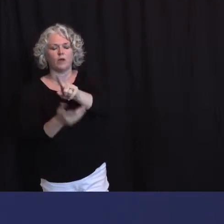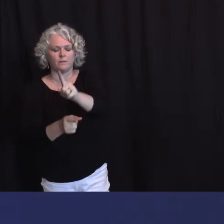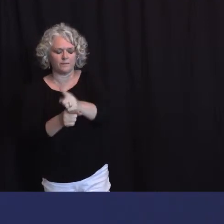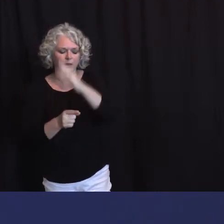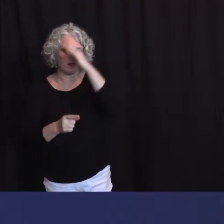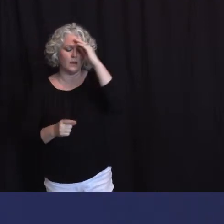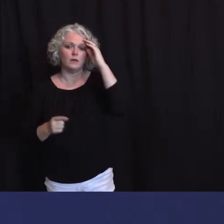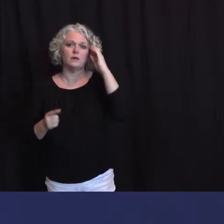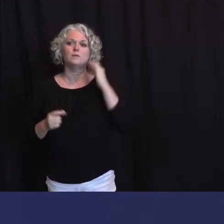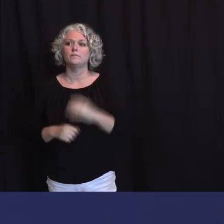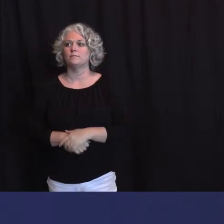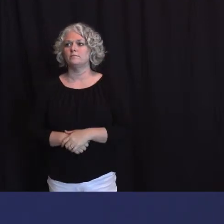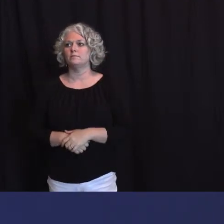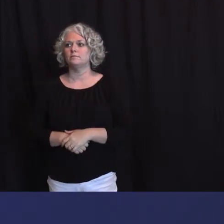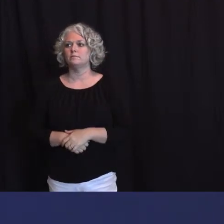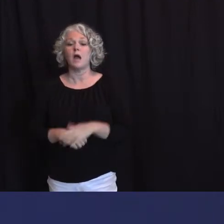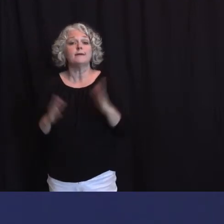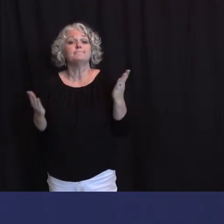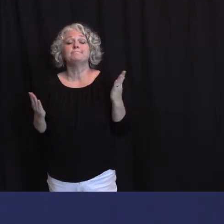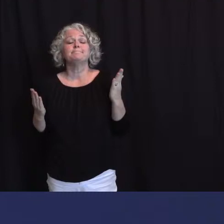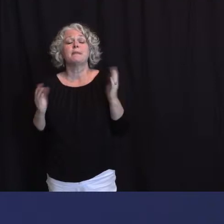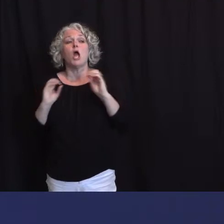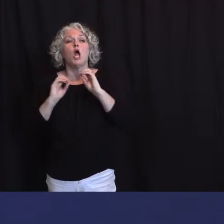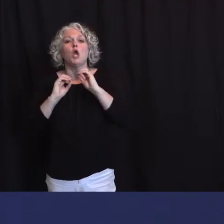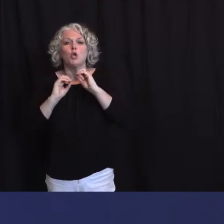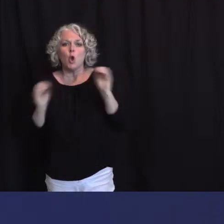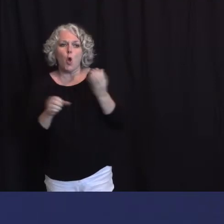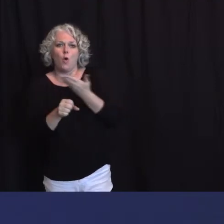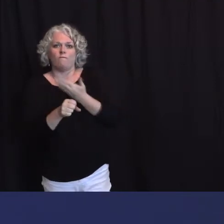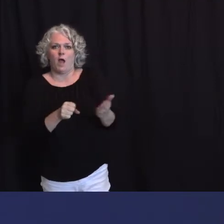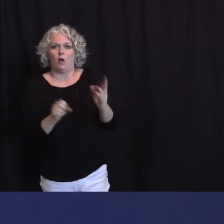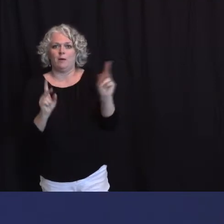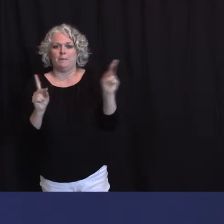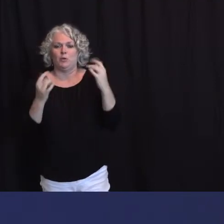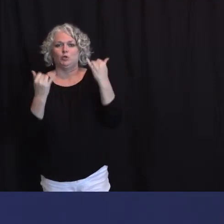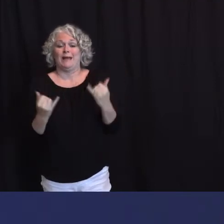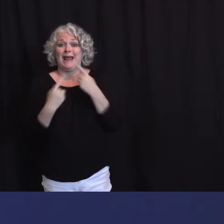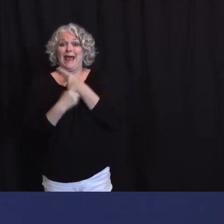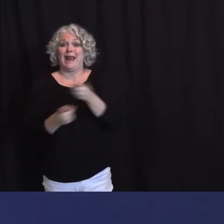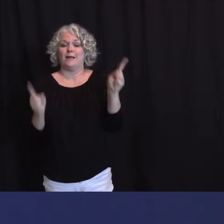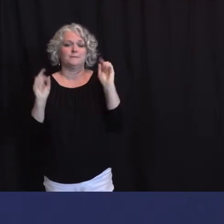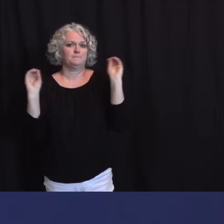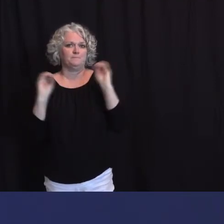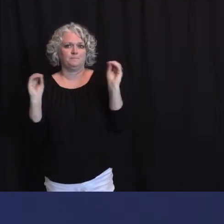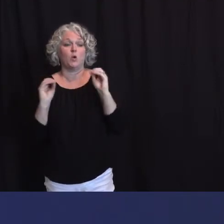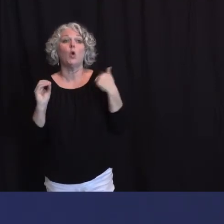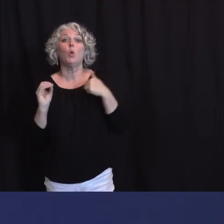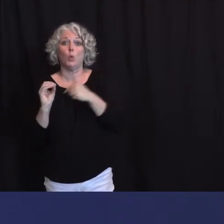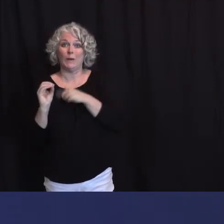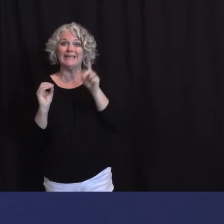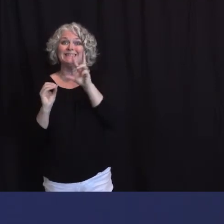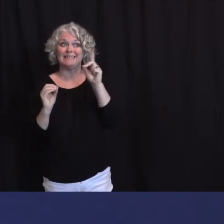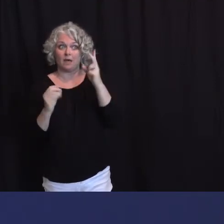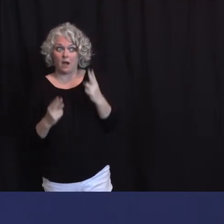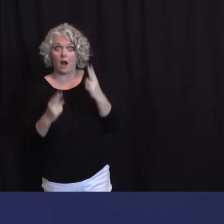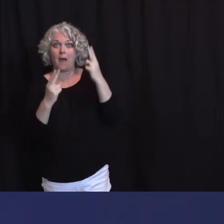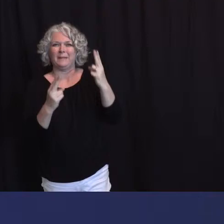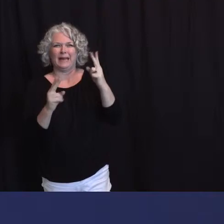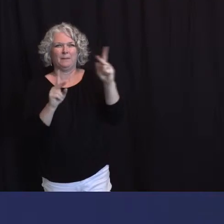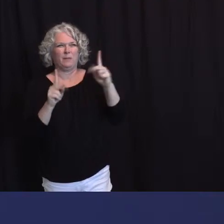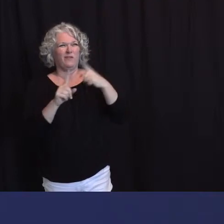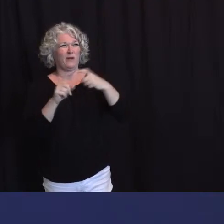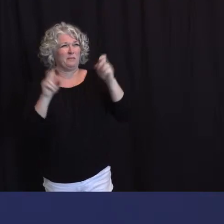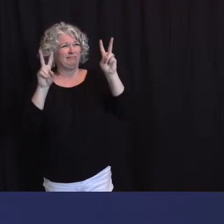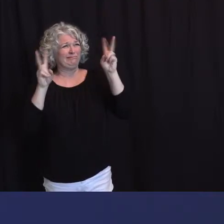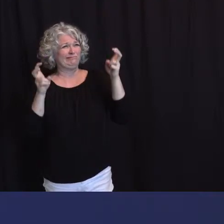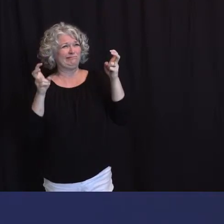no personnel news to make today. We nominated 2 or 3 weeks ago 4 members of the oversight, I forget what it's called,